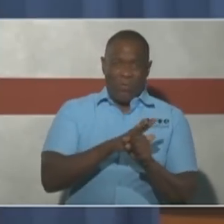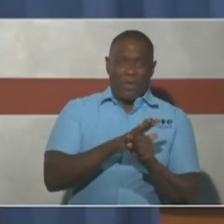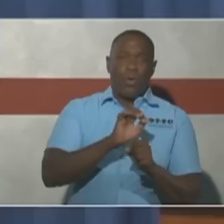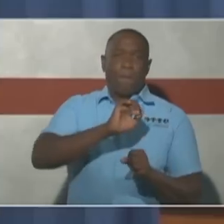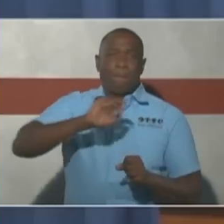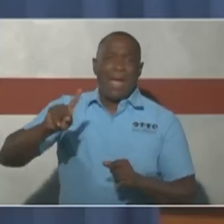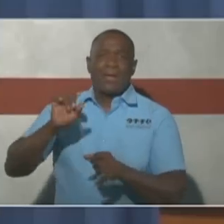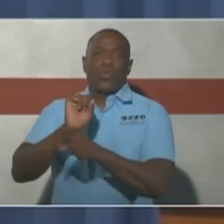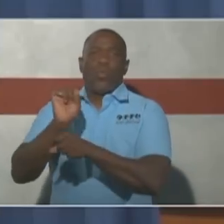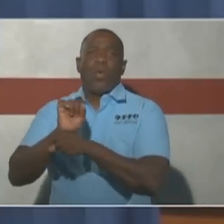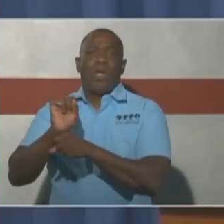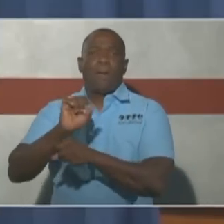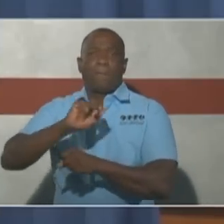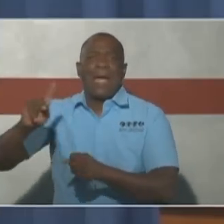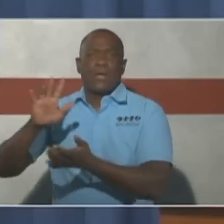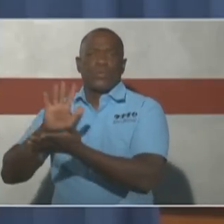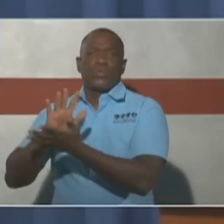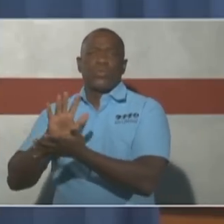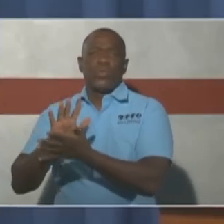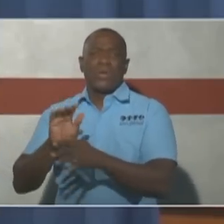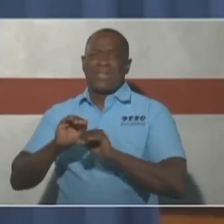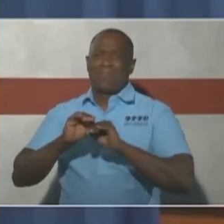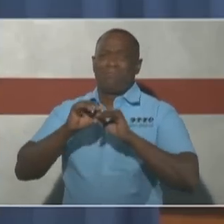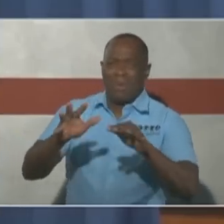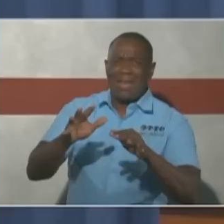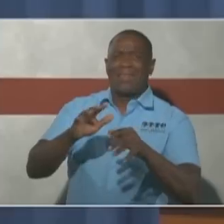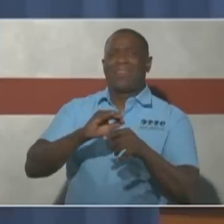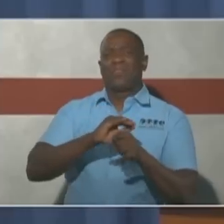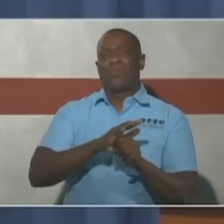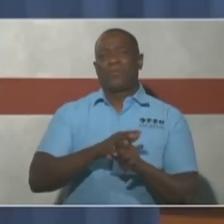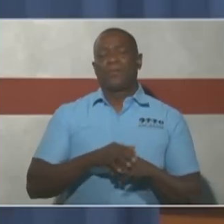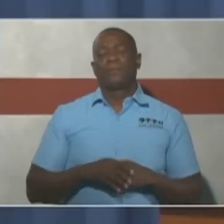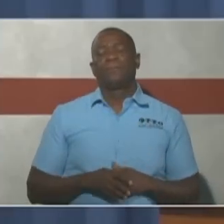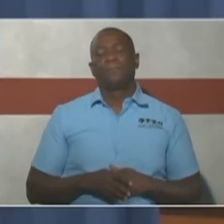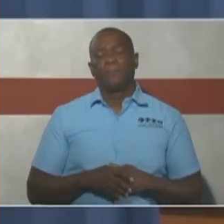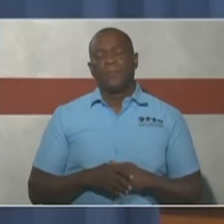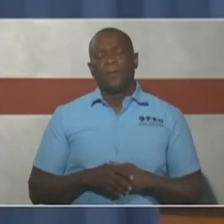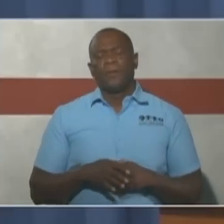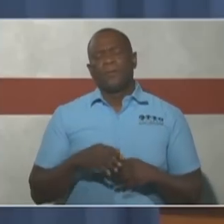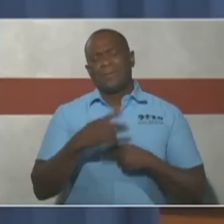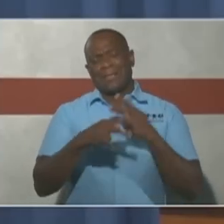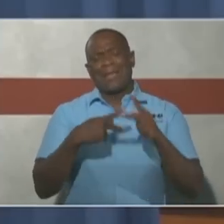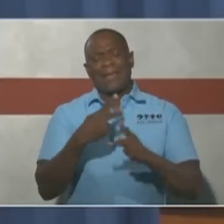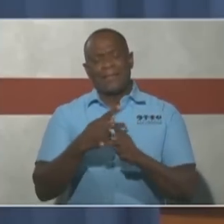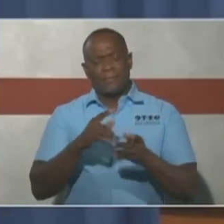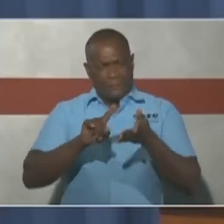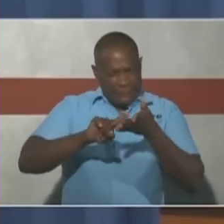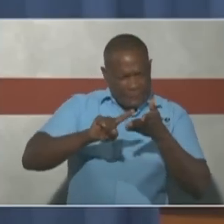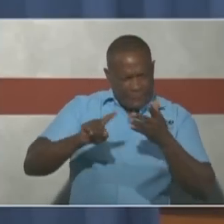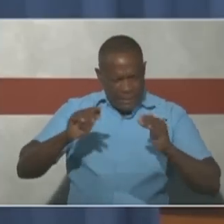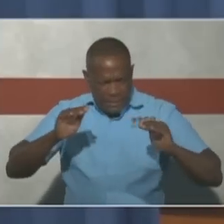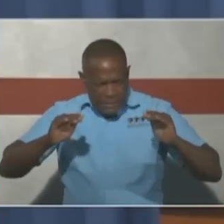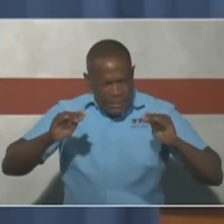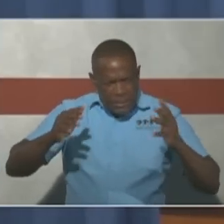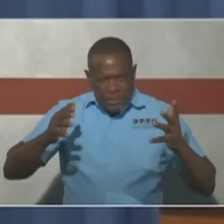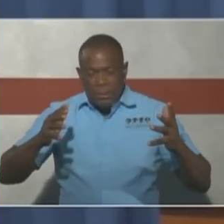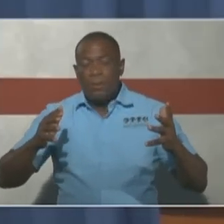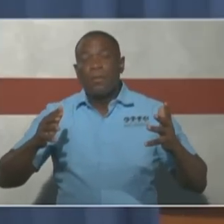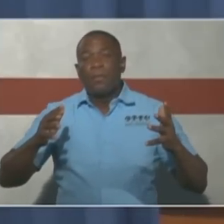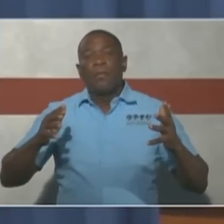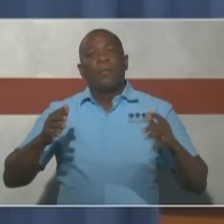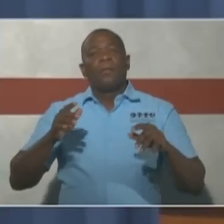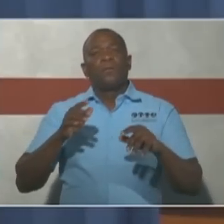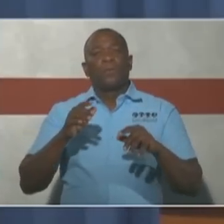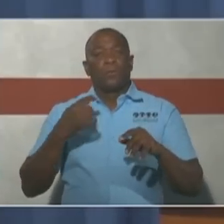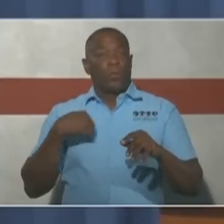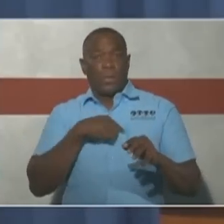national criteria as it stands. And it's based on Omicron, the behavior of Omicron, and a number of tests worldwide